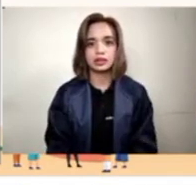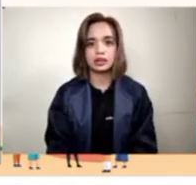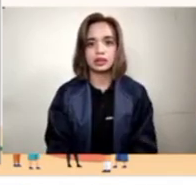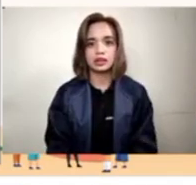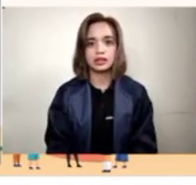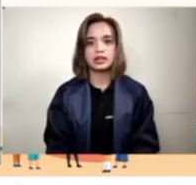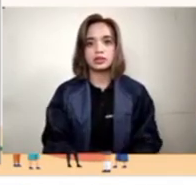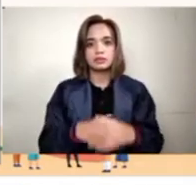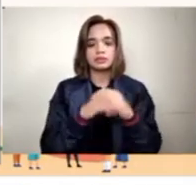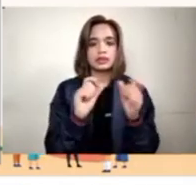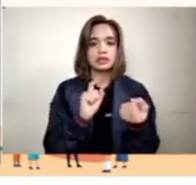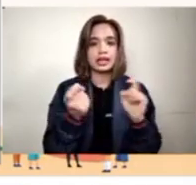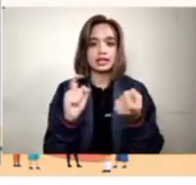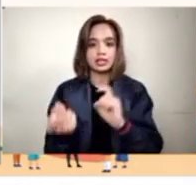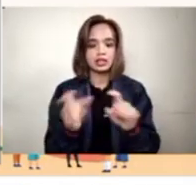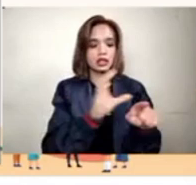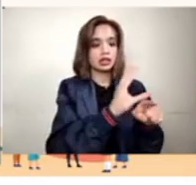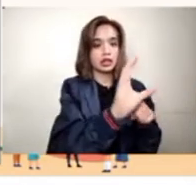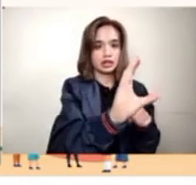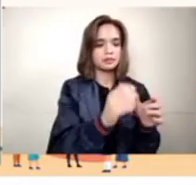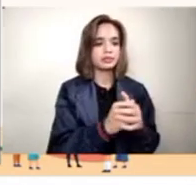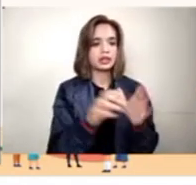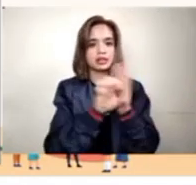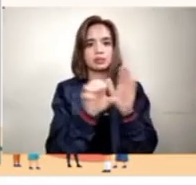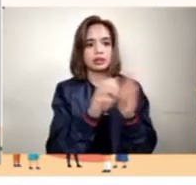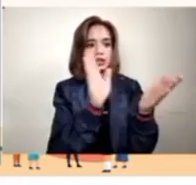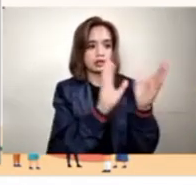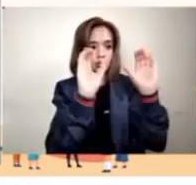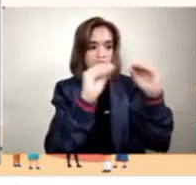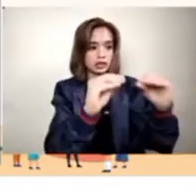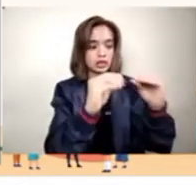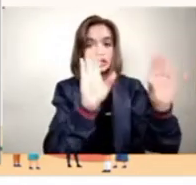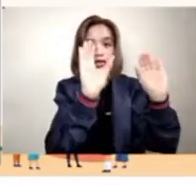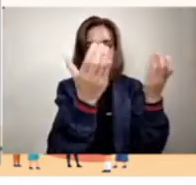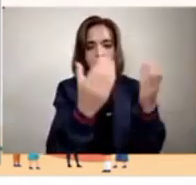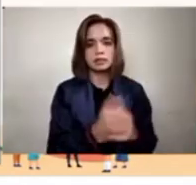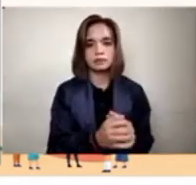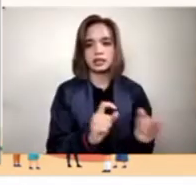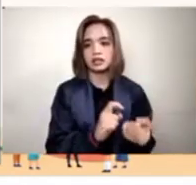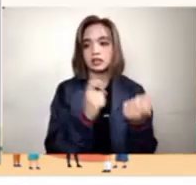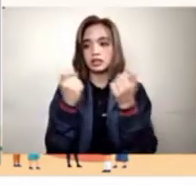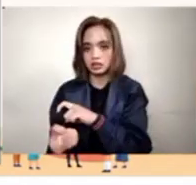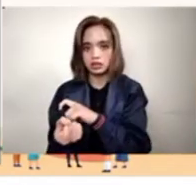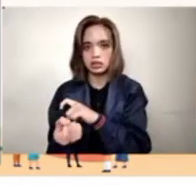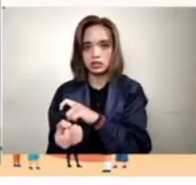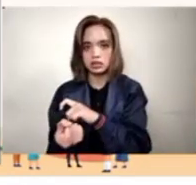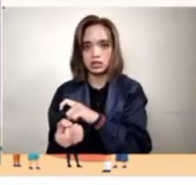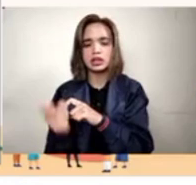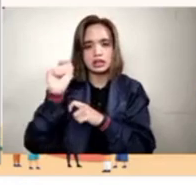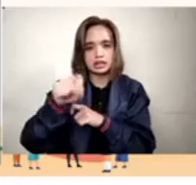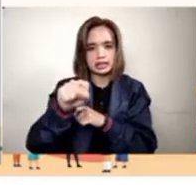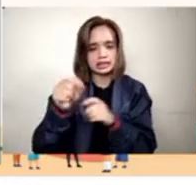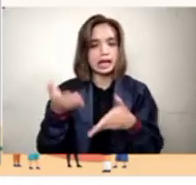line. Switching of career line from classroom teaching to school administration and